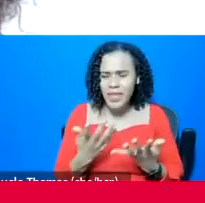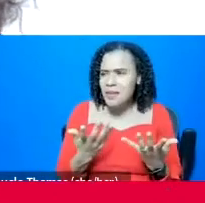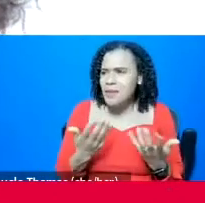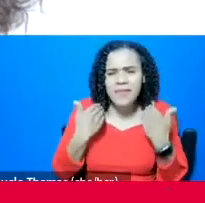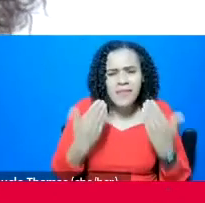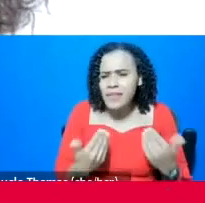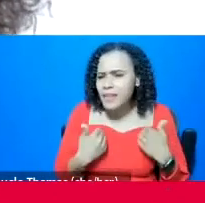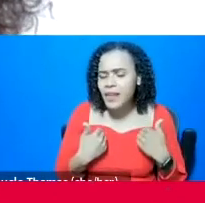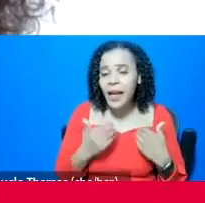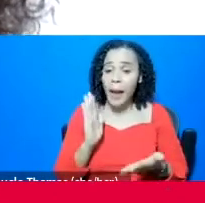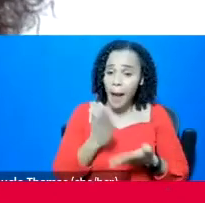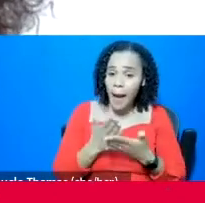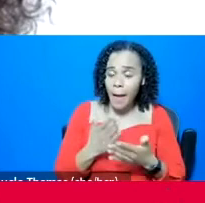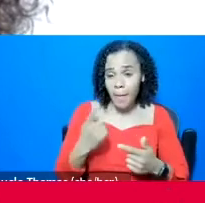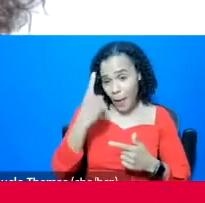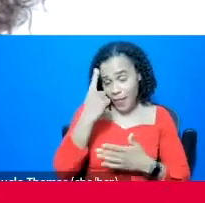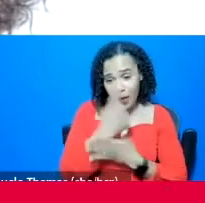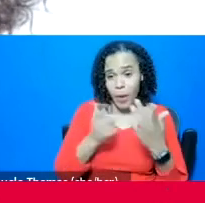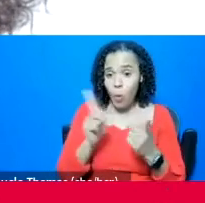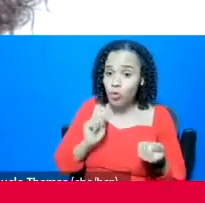I genuinely think it's just reform, and